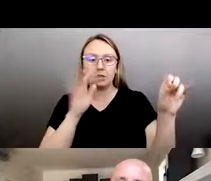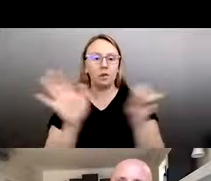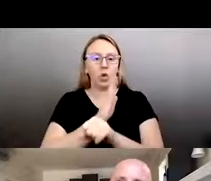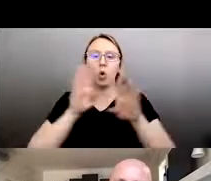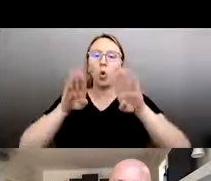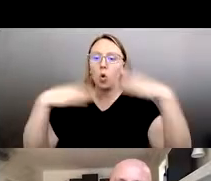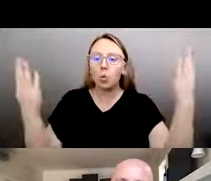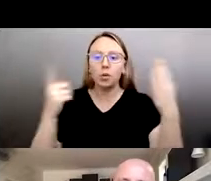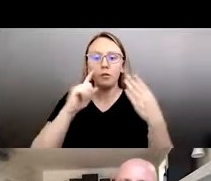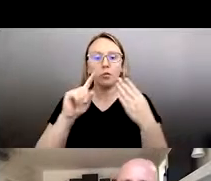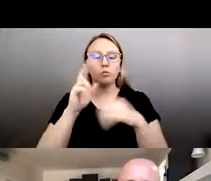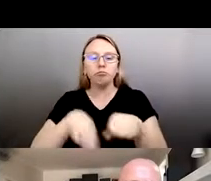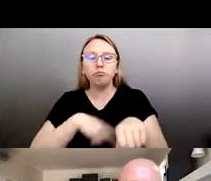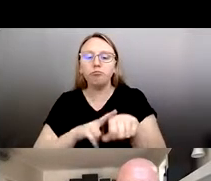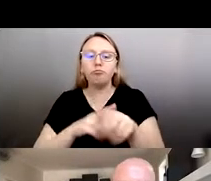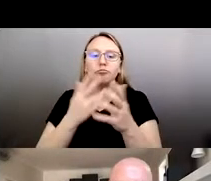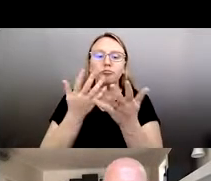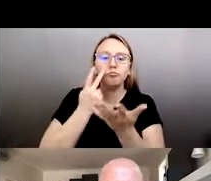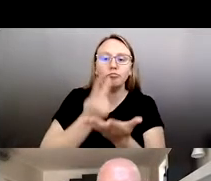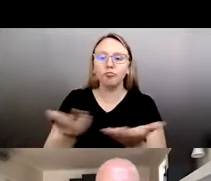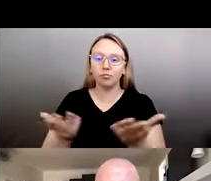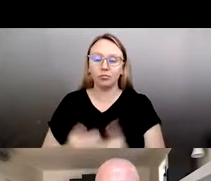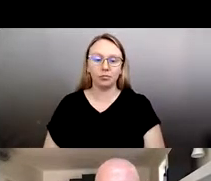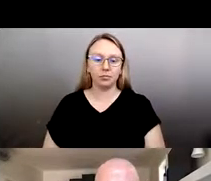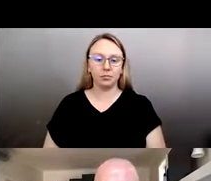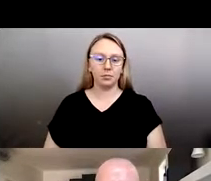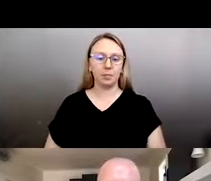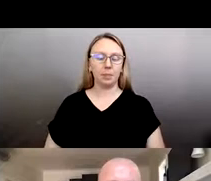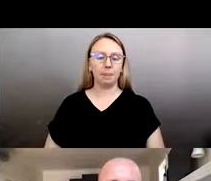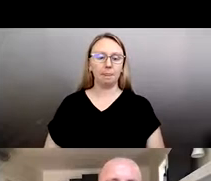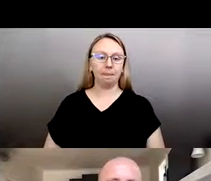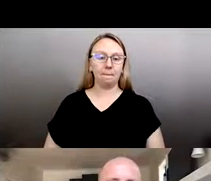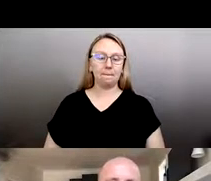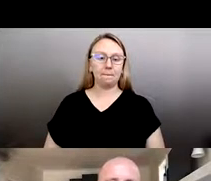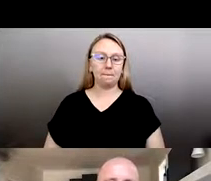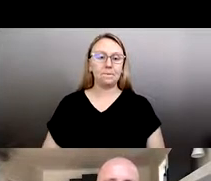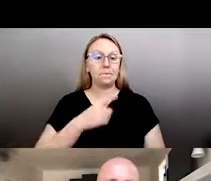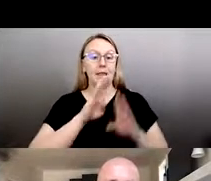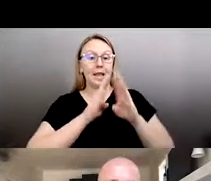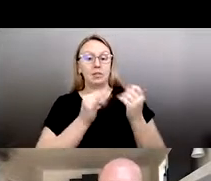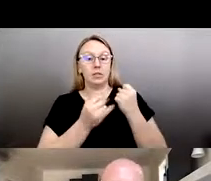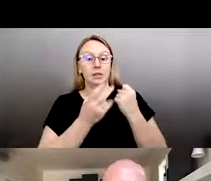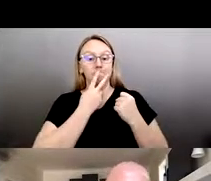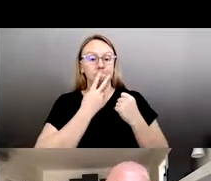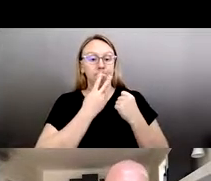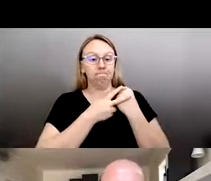nature, a very modern design. So in many ways, the house that is preserved as the Roger Brown Study Collection is a collaboration between these